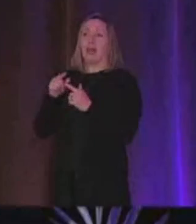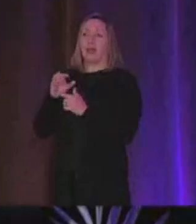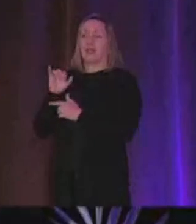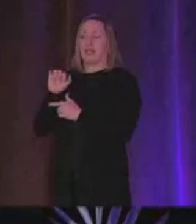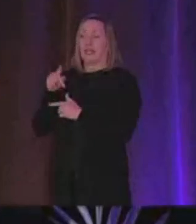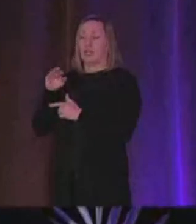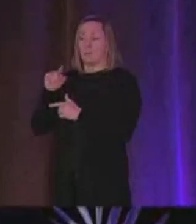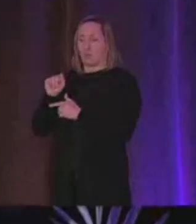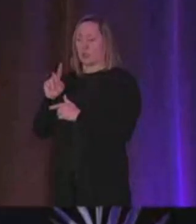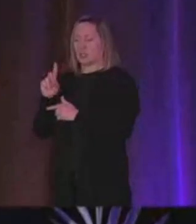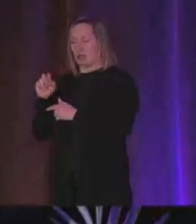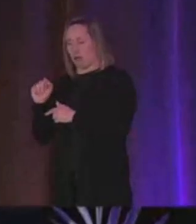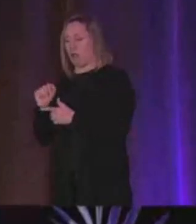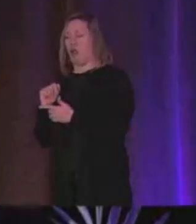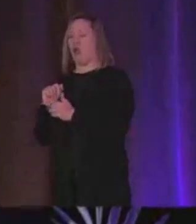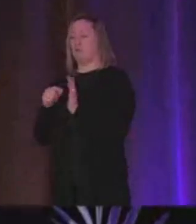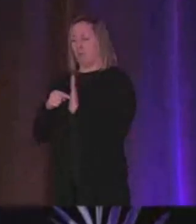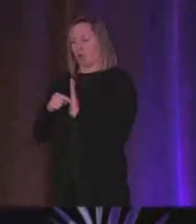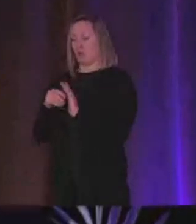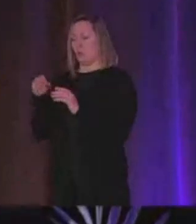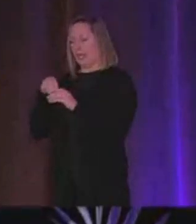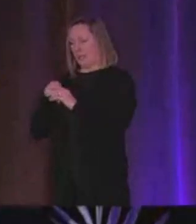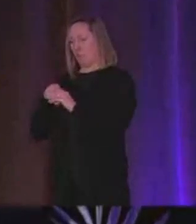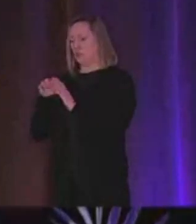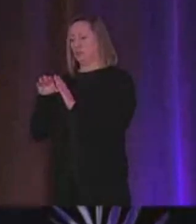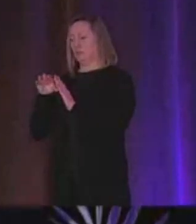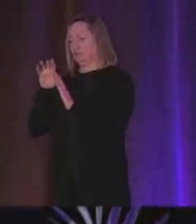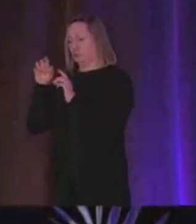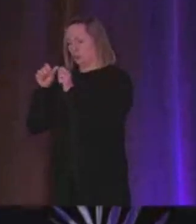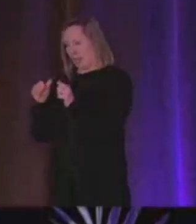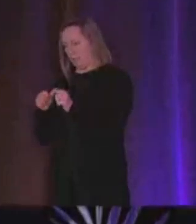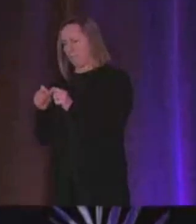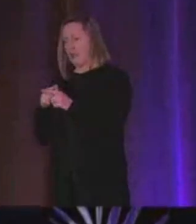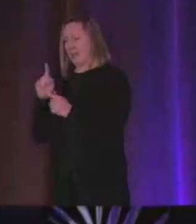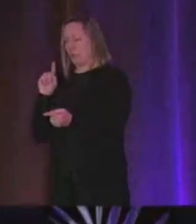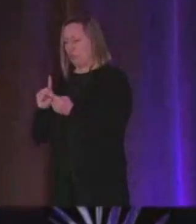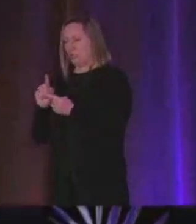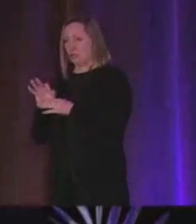model input shape, and then using the reduce function.